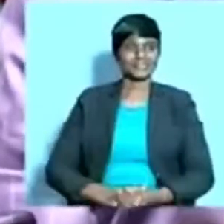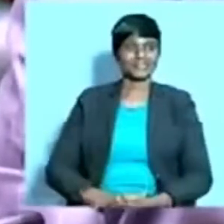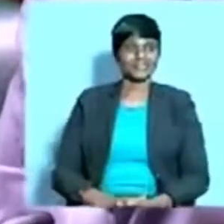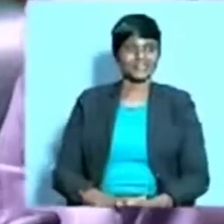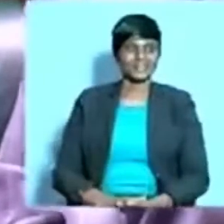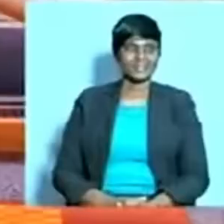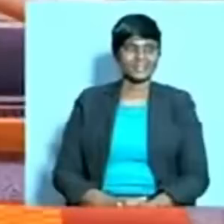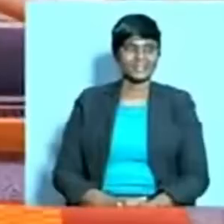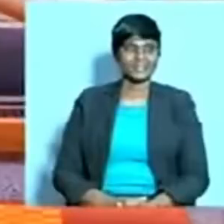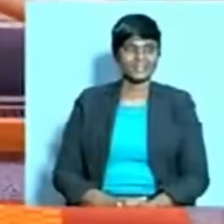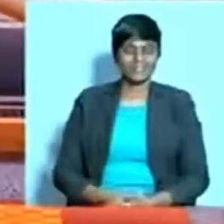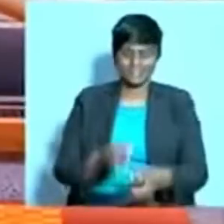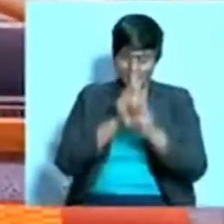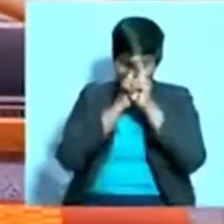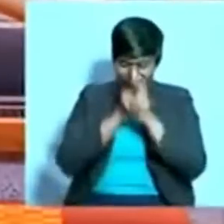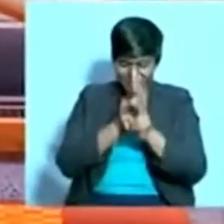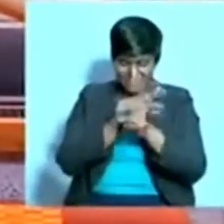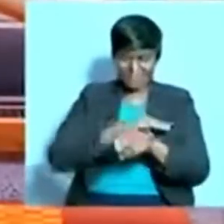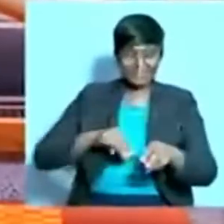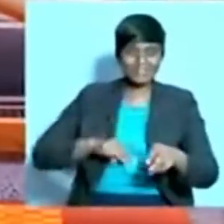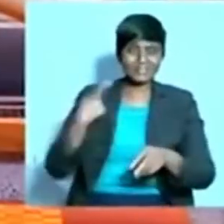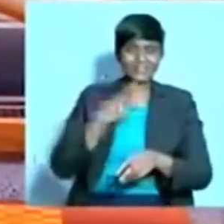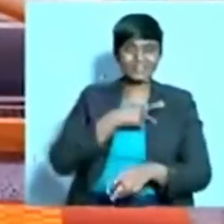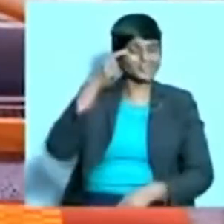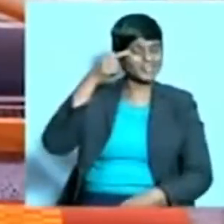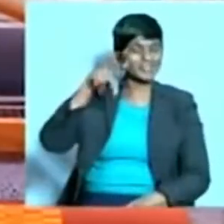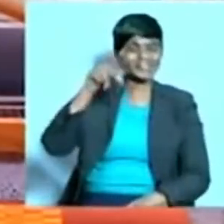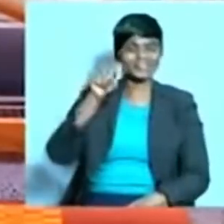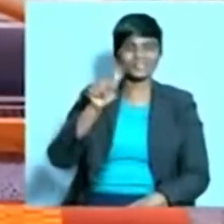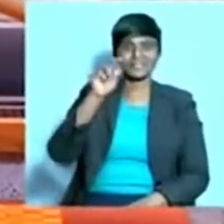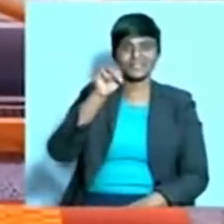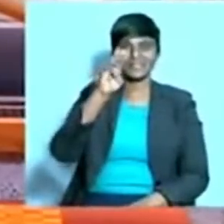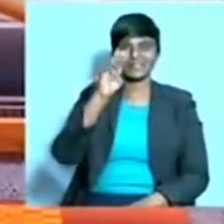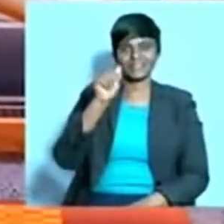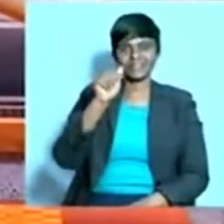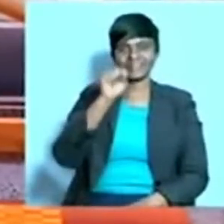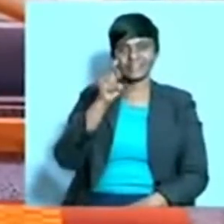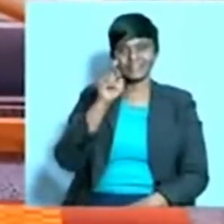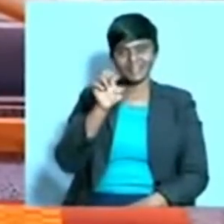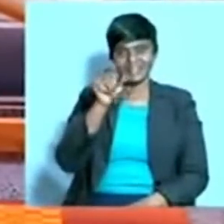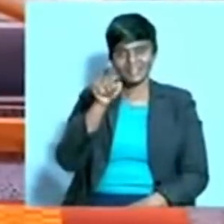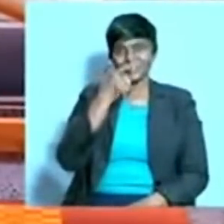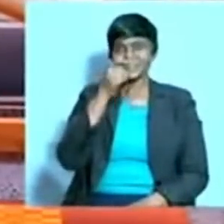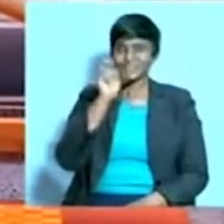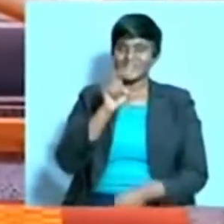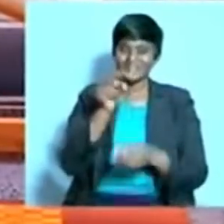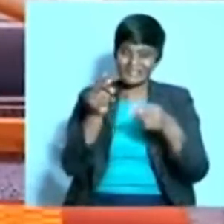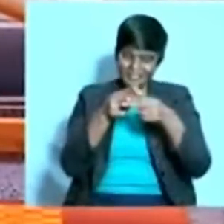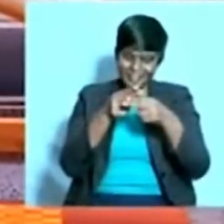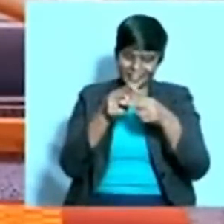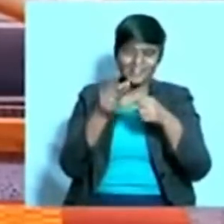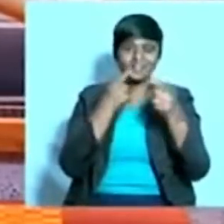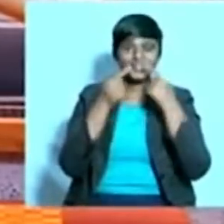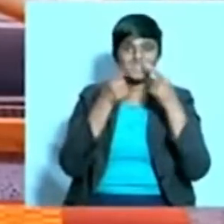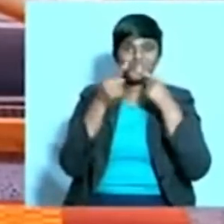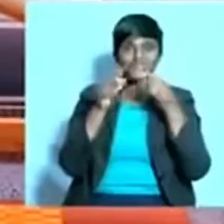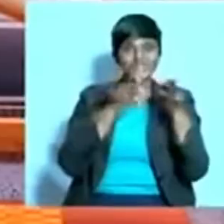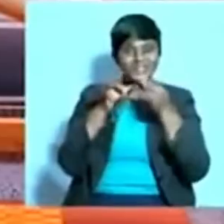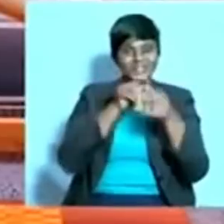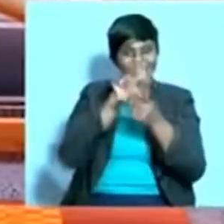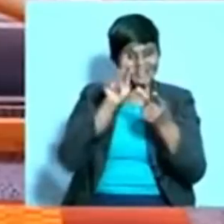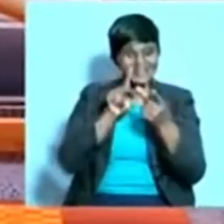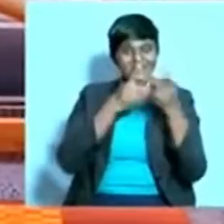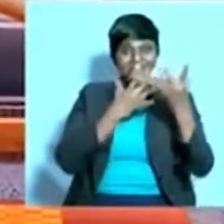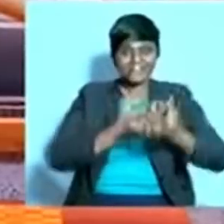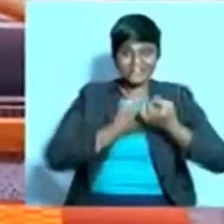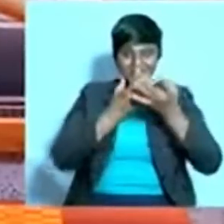The honorable member for Pambashi knows very well that he's supposed to be very precise in raising